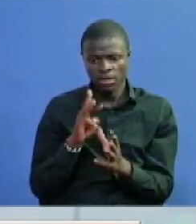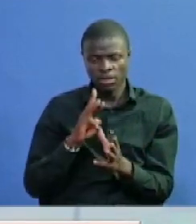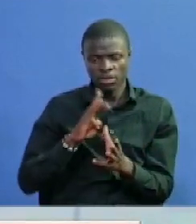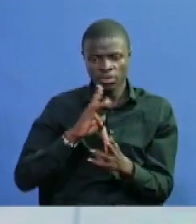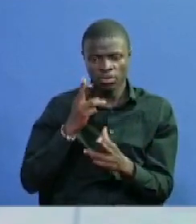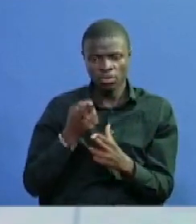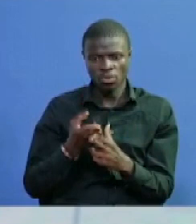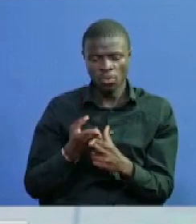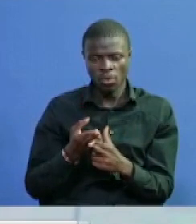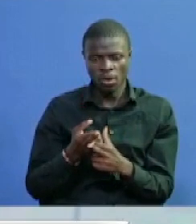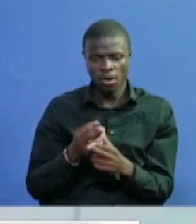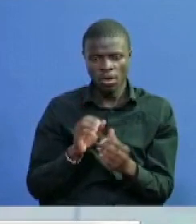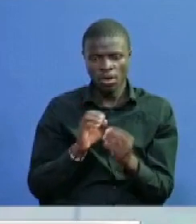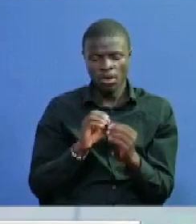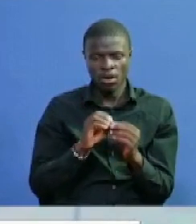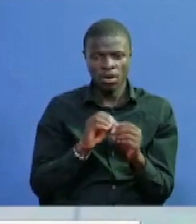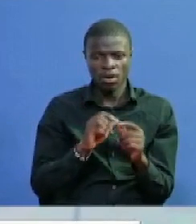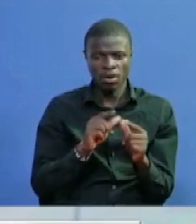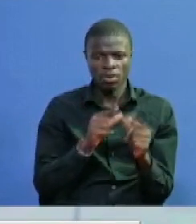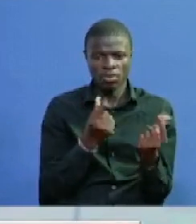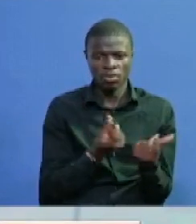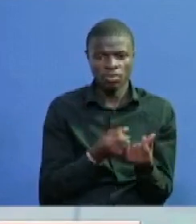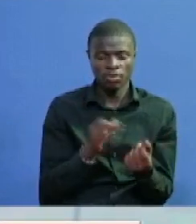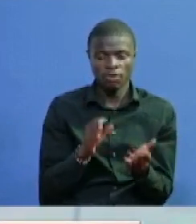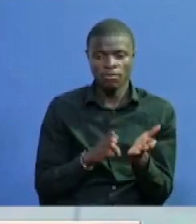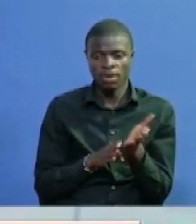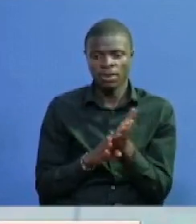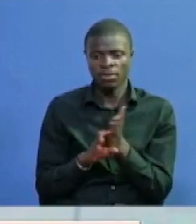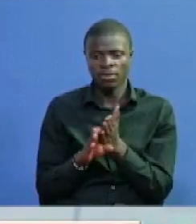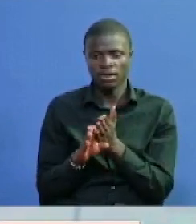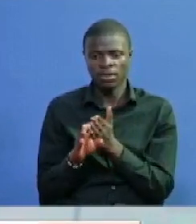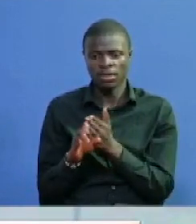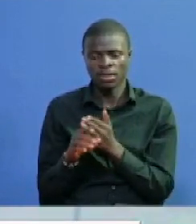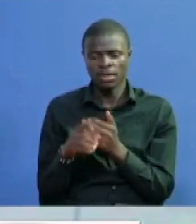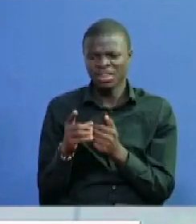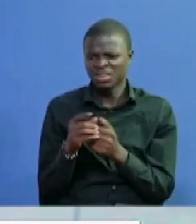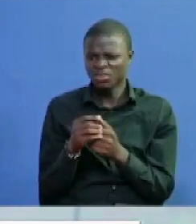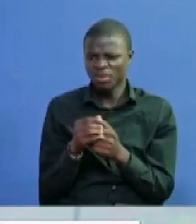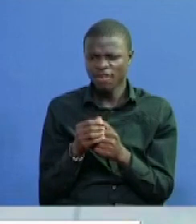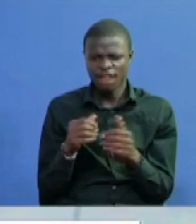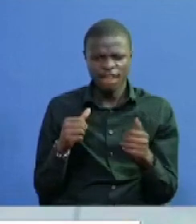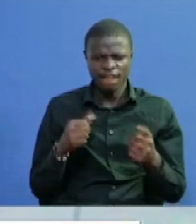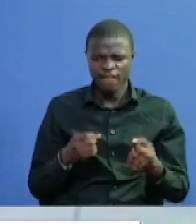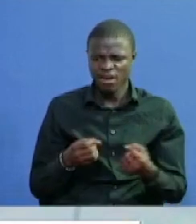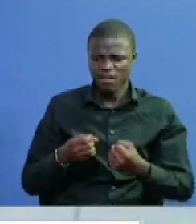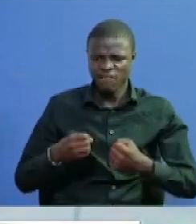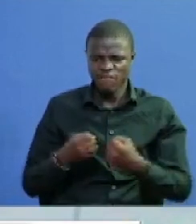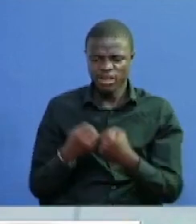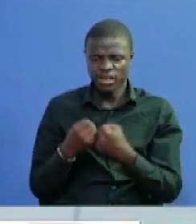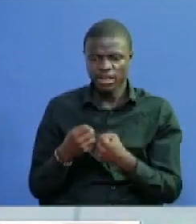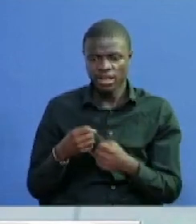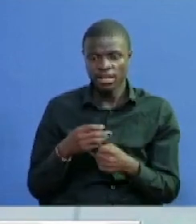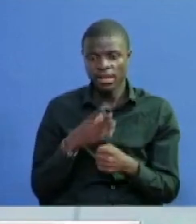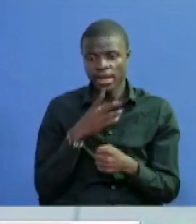conglomeration of minorities that were threatened by the convergence of the majorities. And so there was need for a